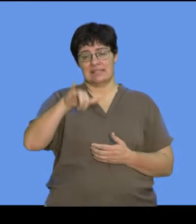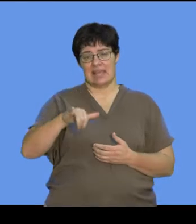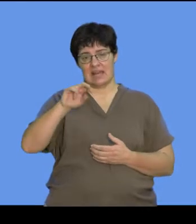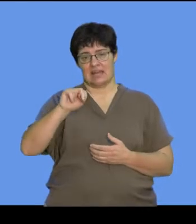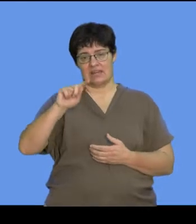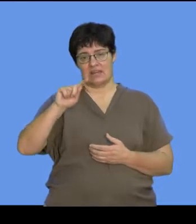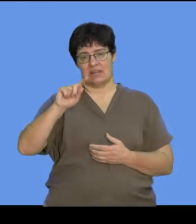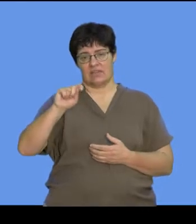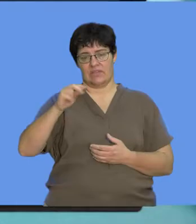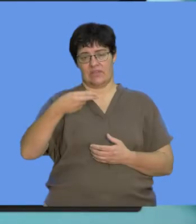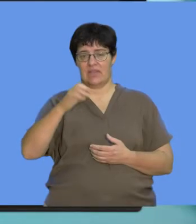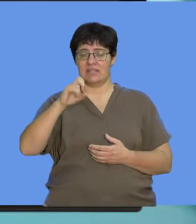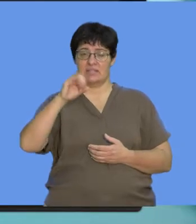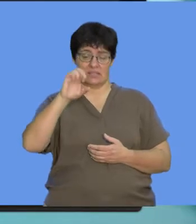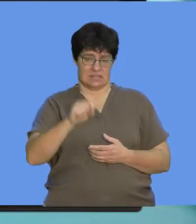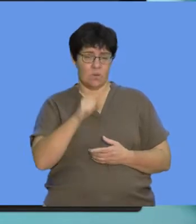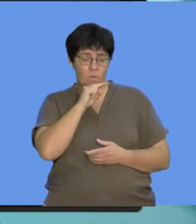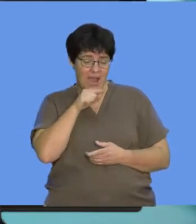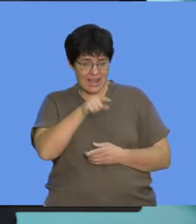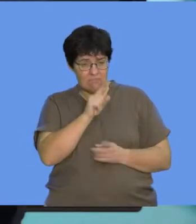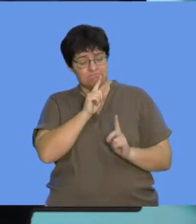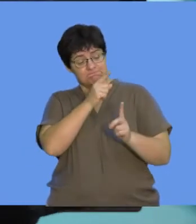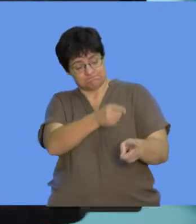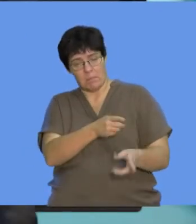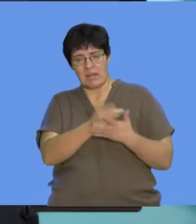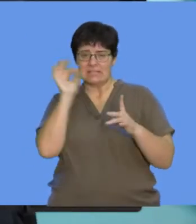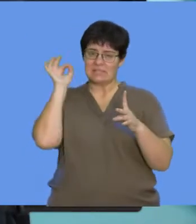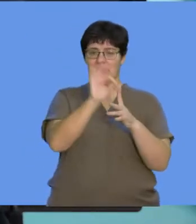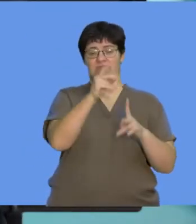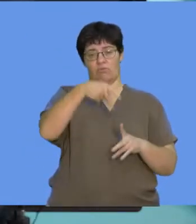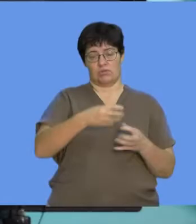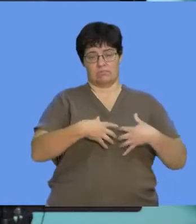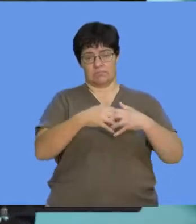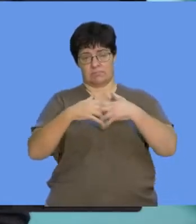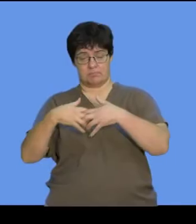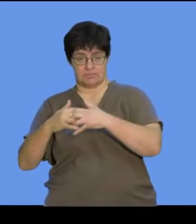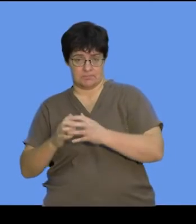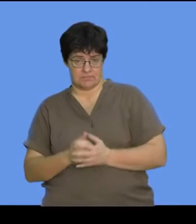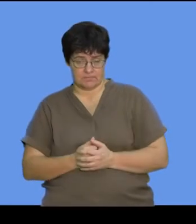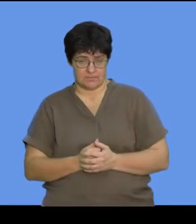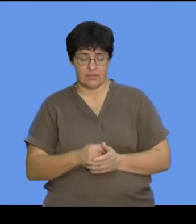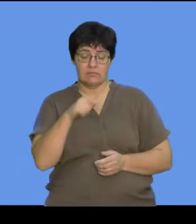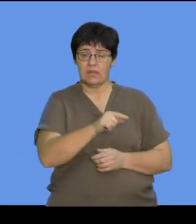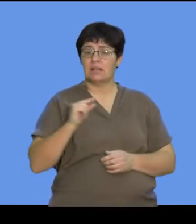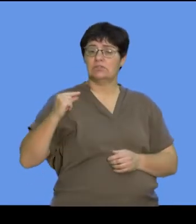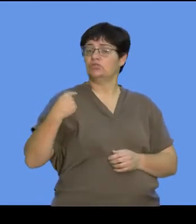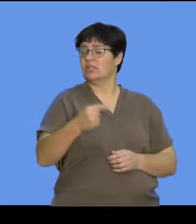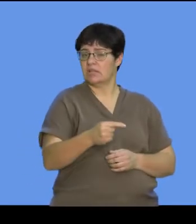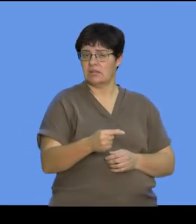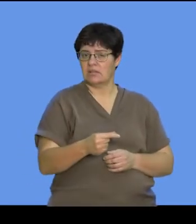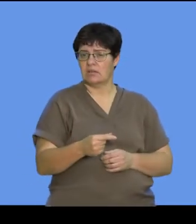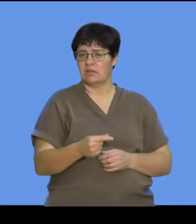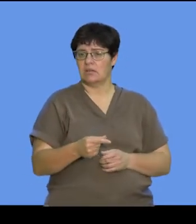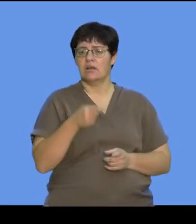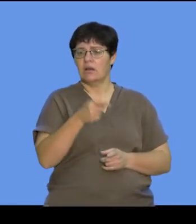so genes code for the information to make specific proteins. We also know that genes do not code